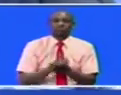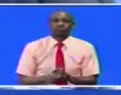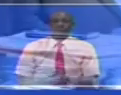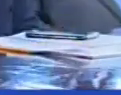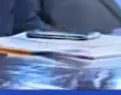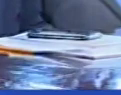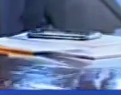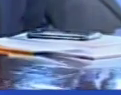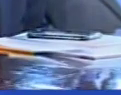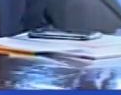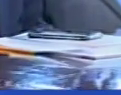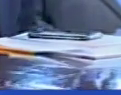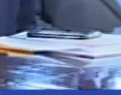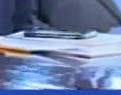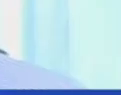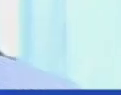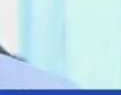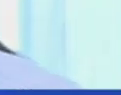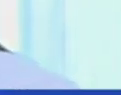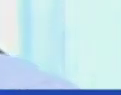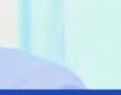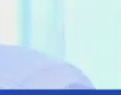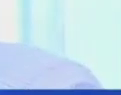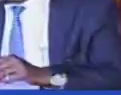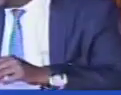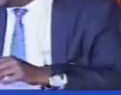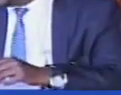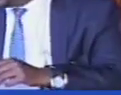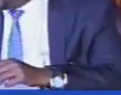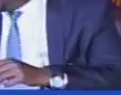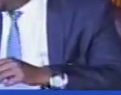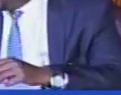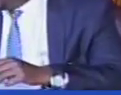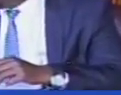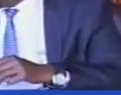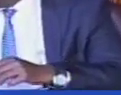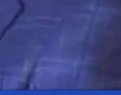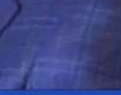From that end, please. I am Margaret Mugambi, acting